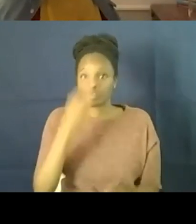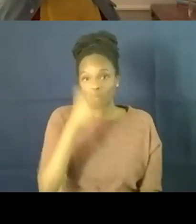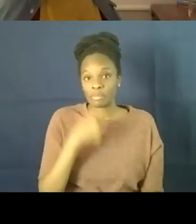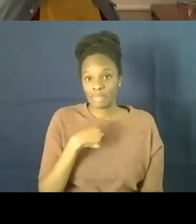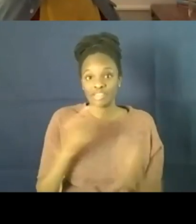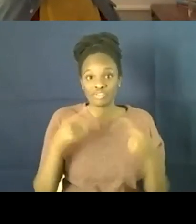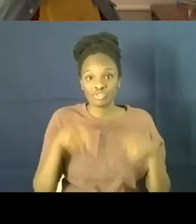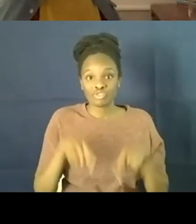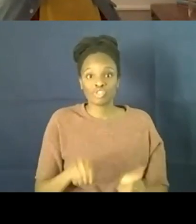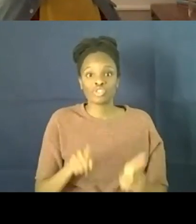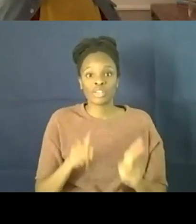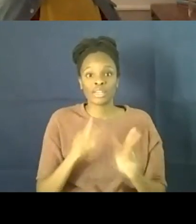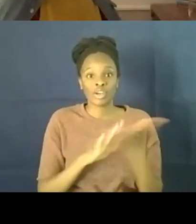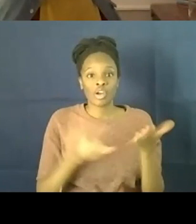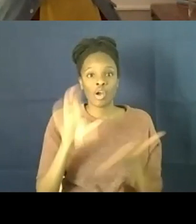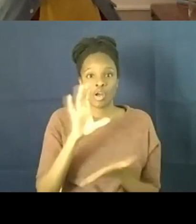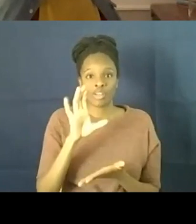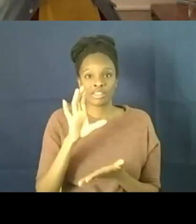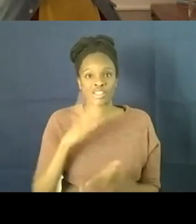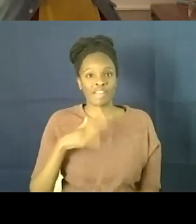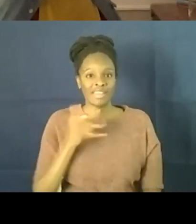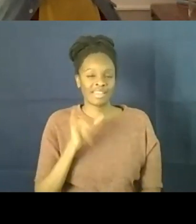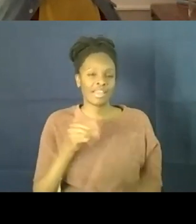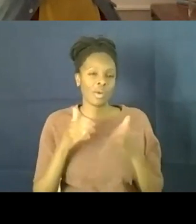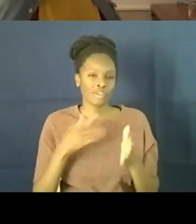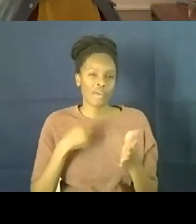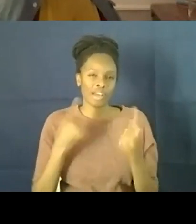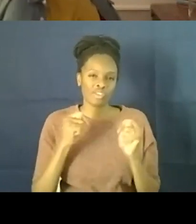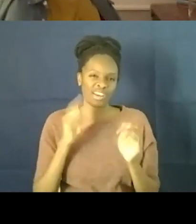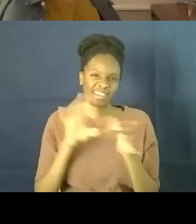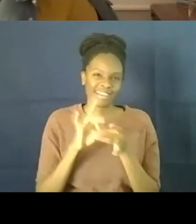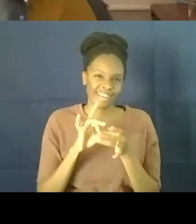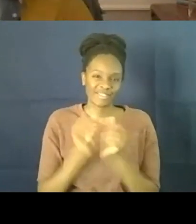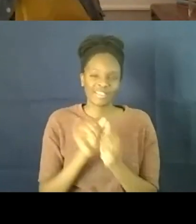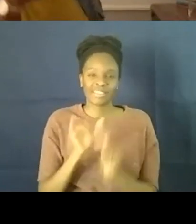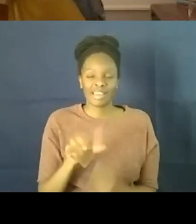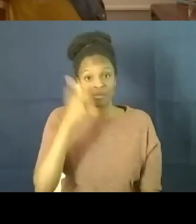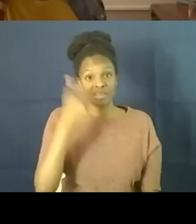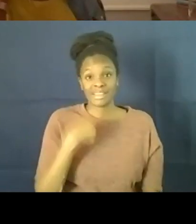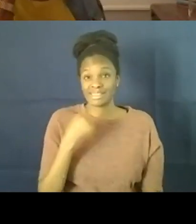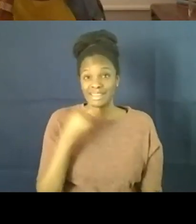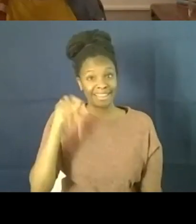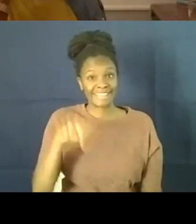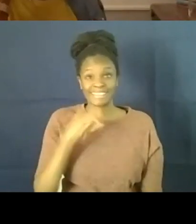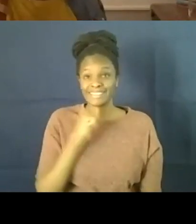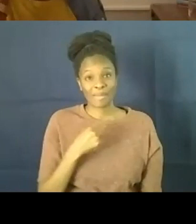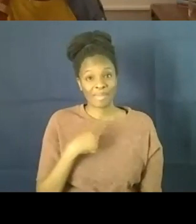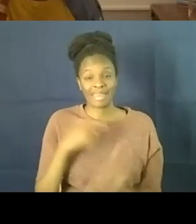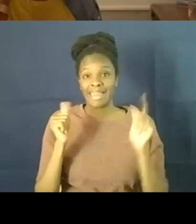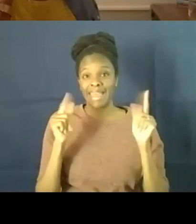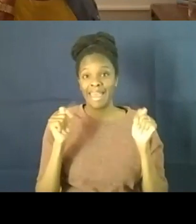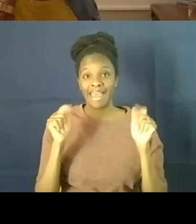I felt like that. That's what I tried to tap into. Cause I was just like, okay, this is not me at all. How do I tap into this?